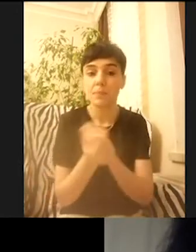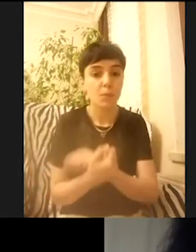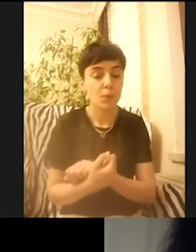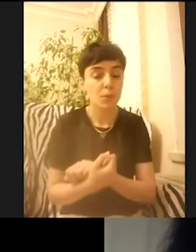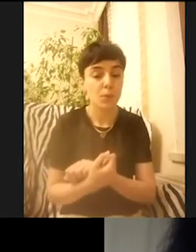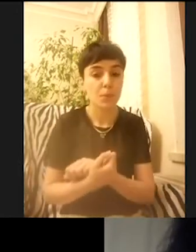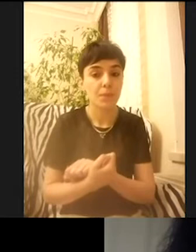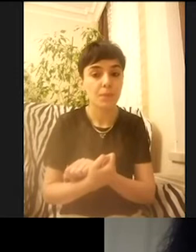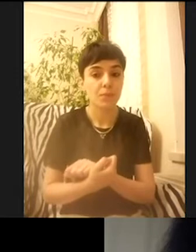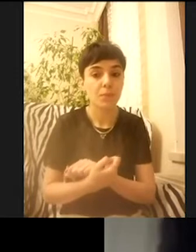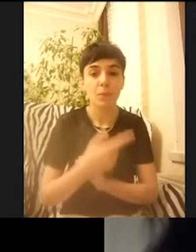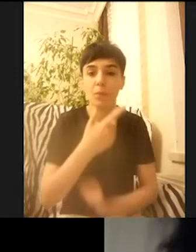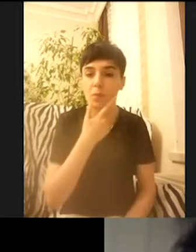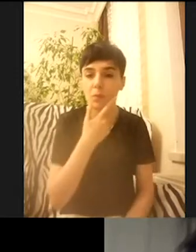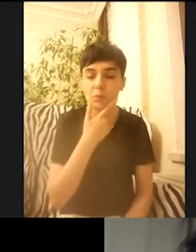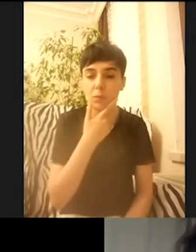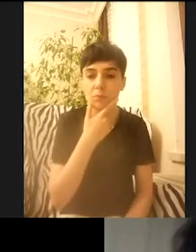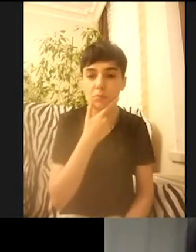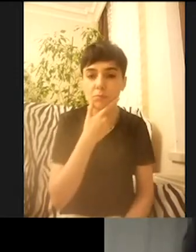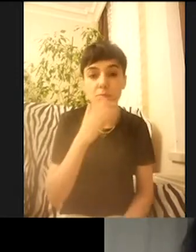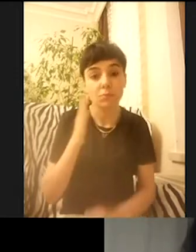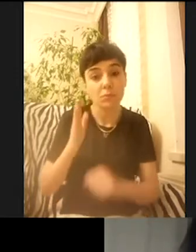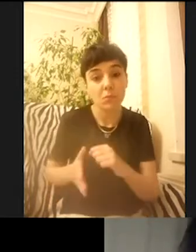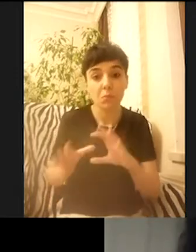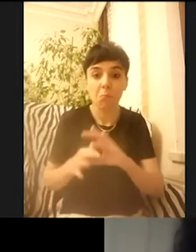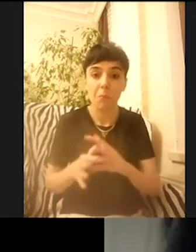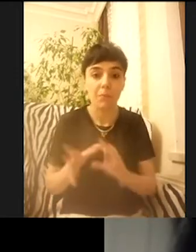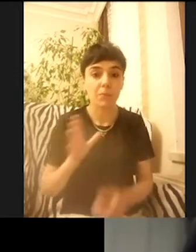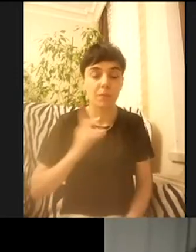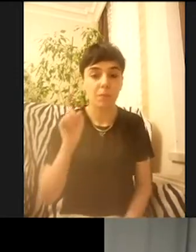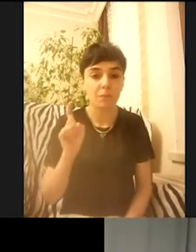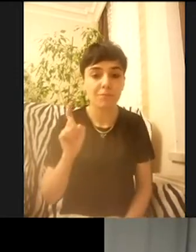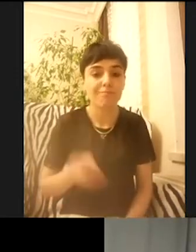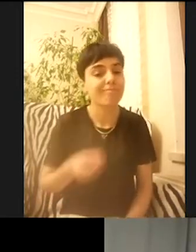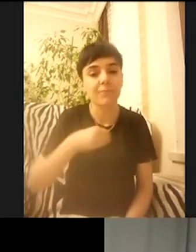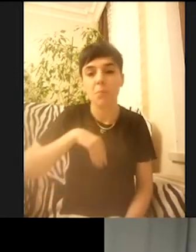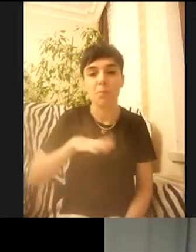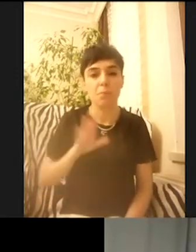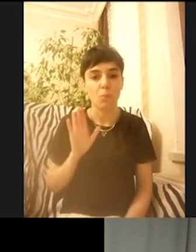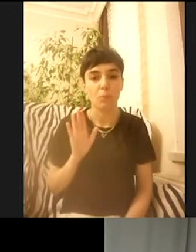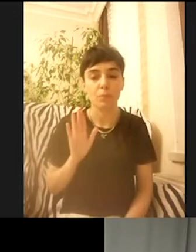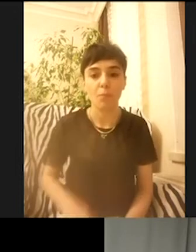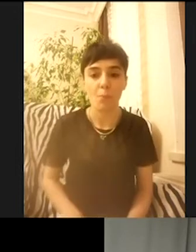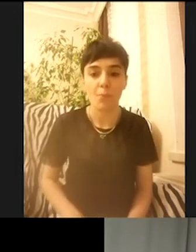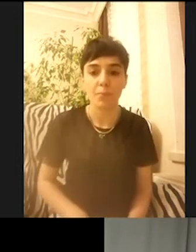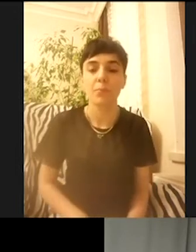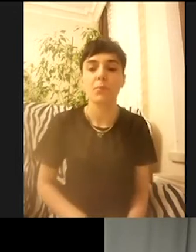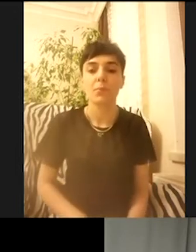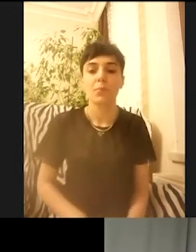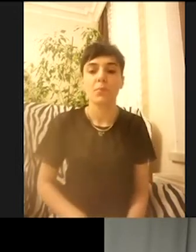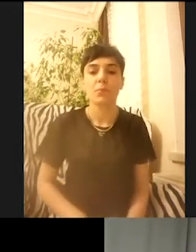currently possible? I don't think so. Yes, we can claim that because of after the coup d'etat, or after